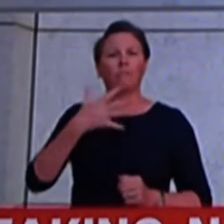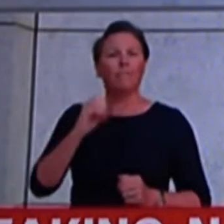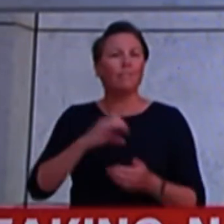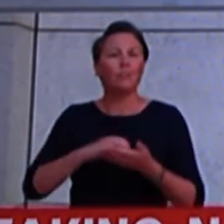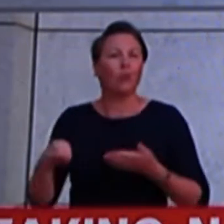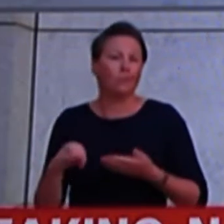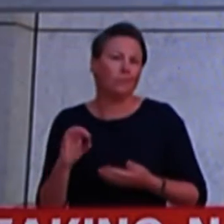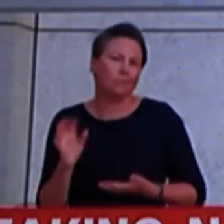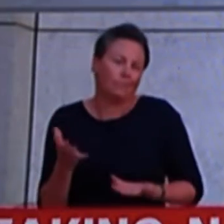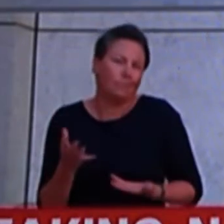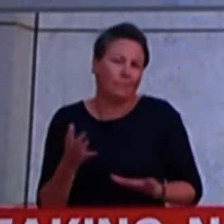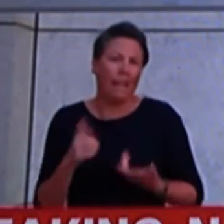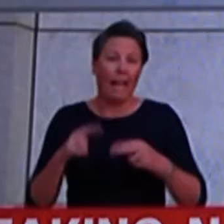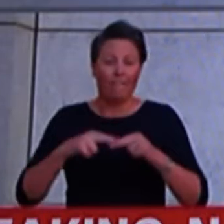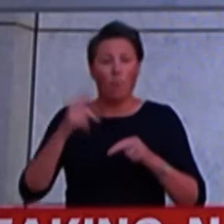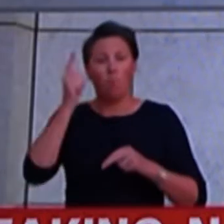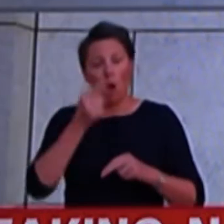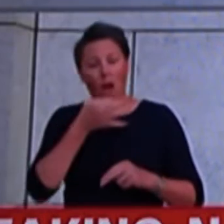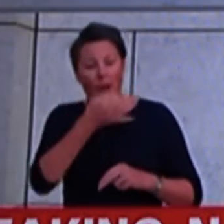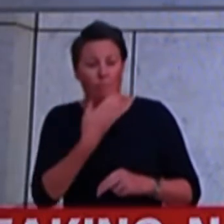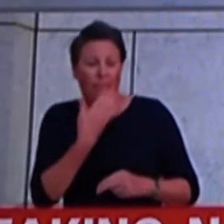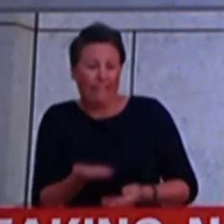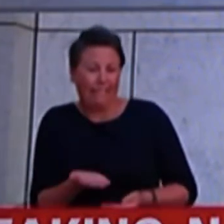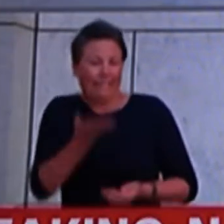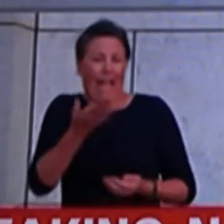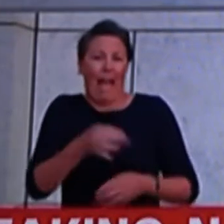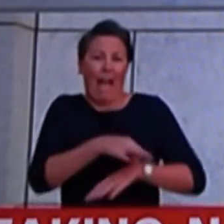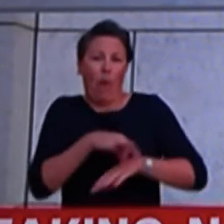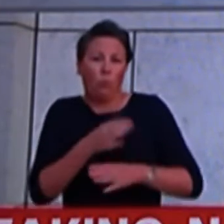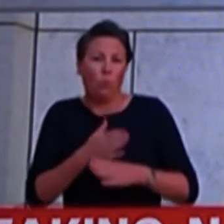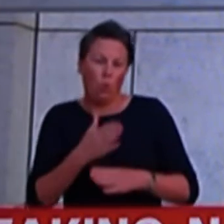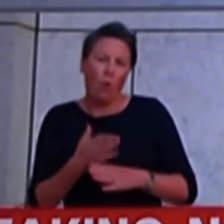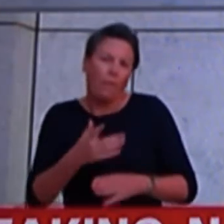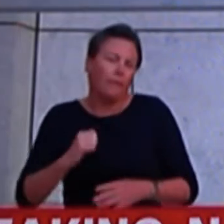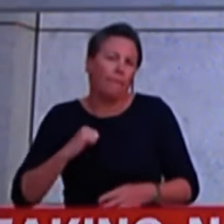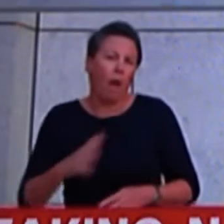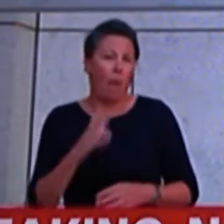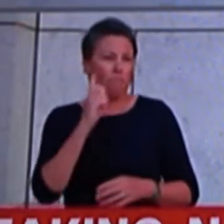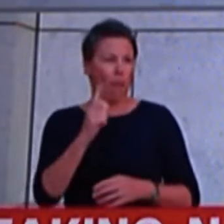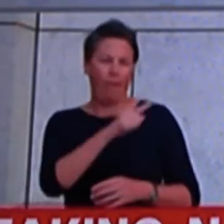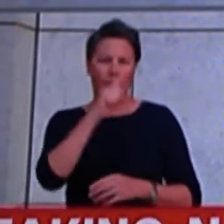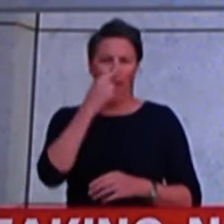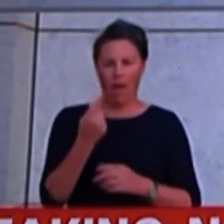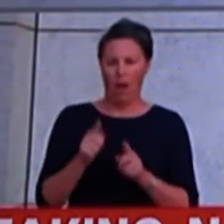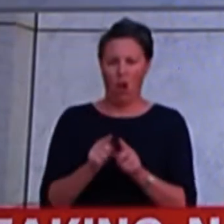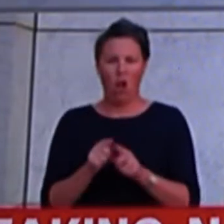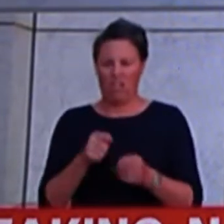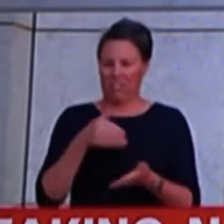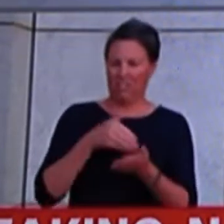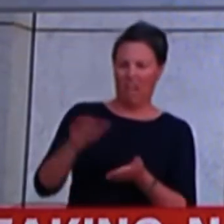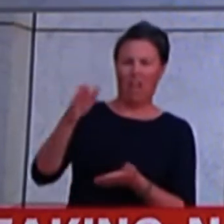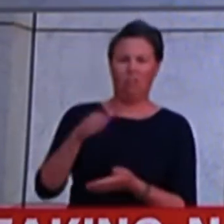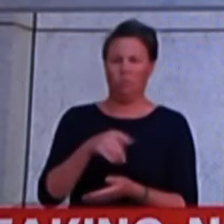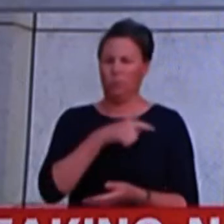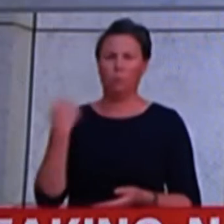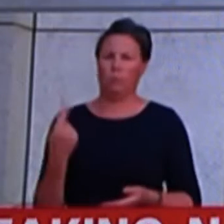being met by the Commonwealth through the JobKeeper program. But coercive behaviour by employers in this situation is no